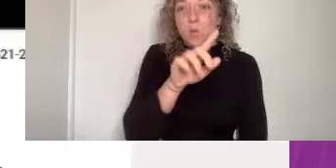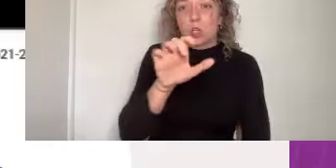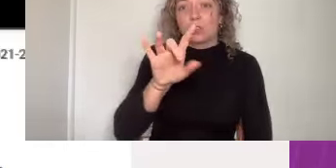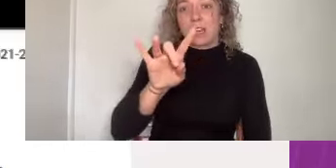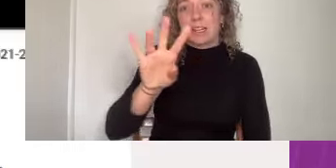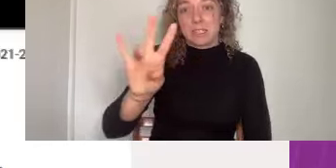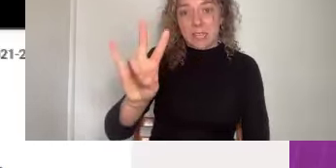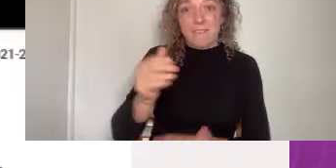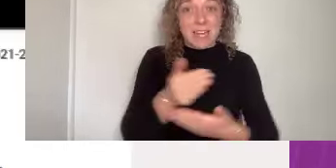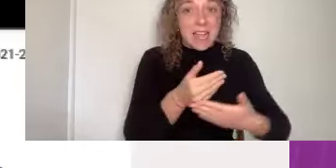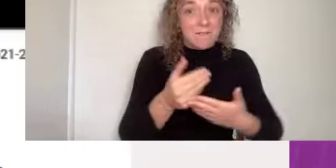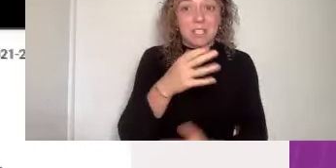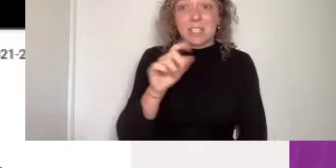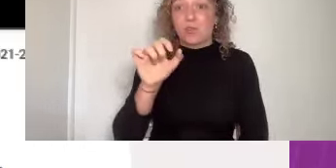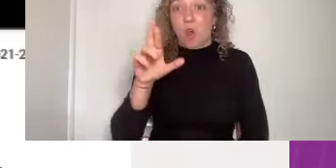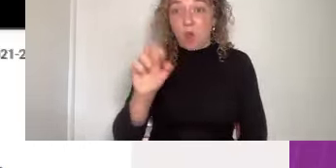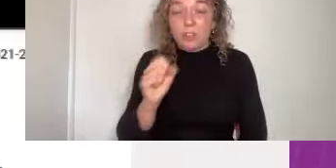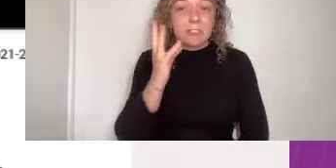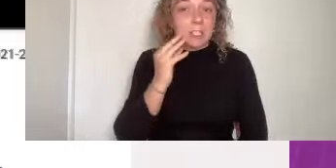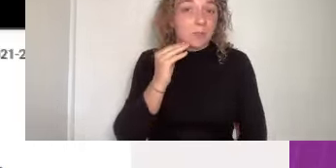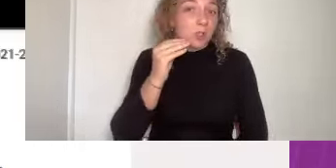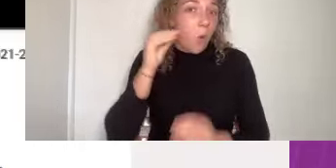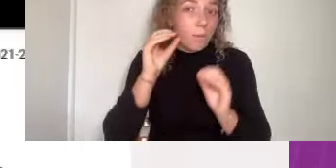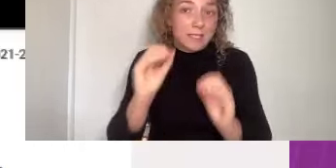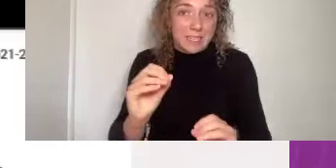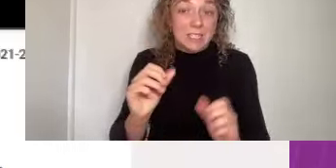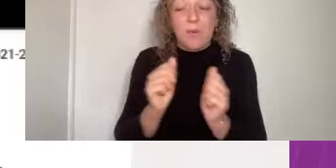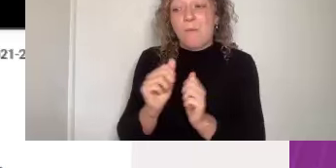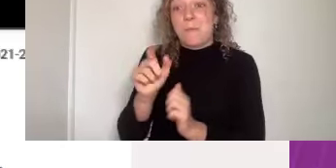55,187 infants and toddlers experiencing homelessness, with